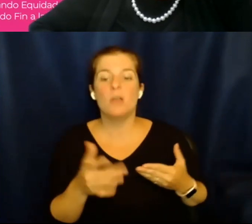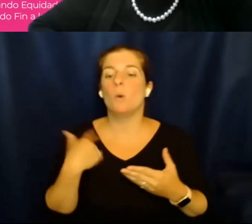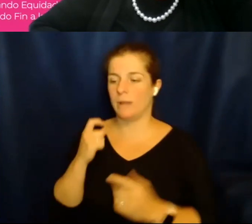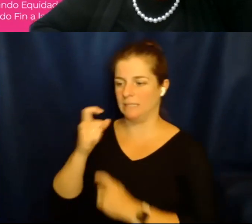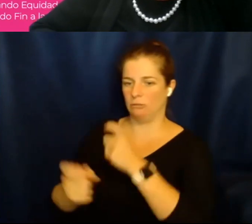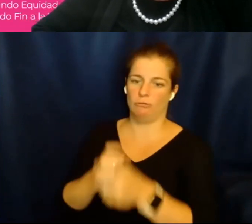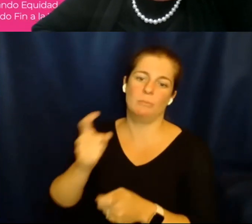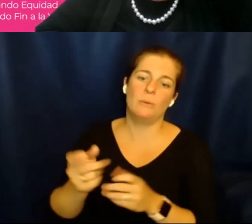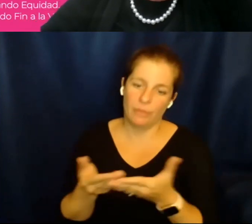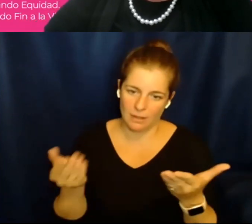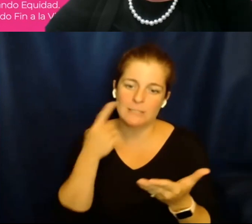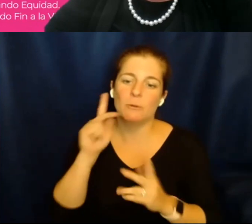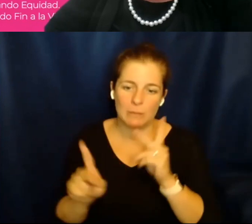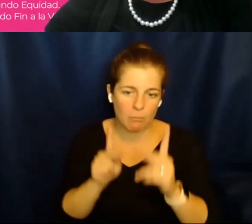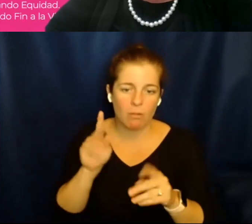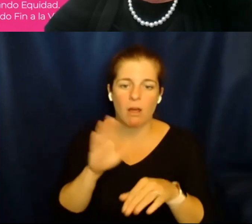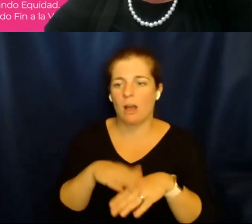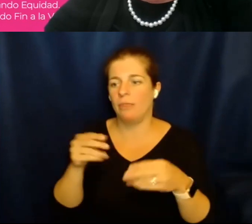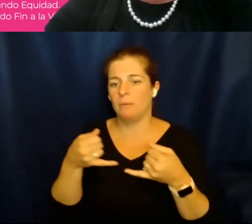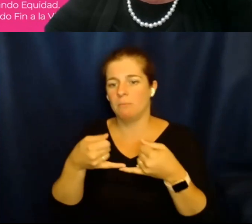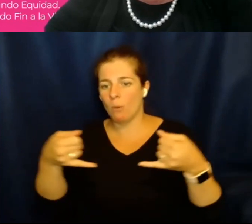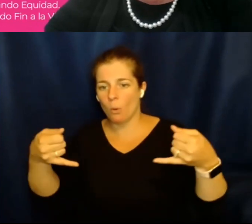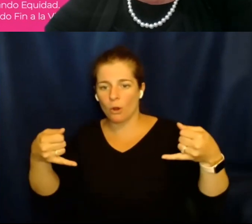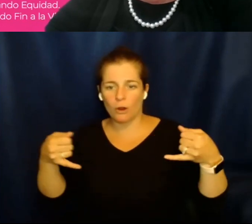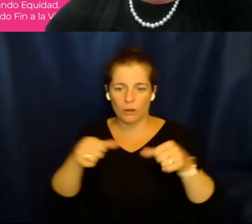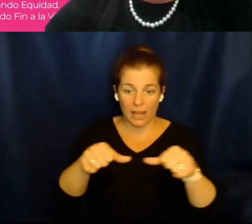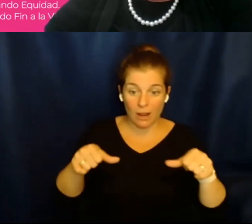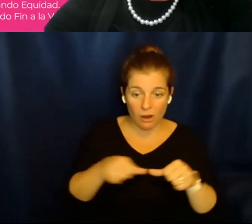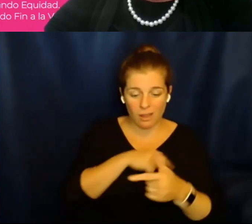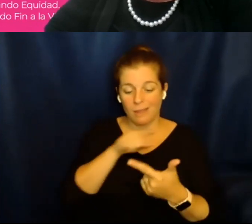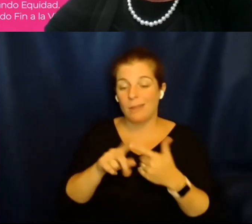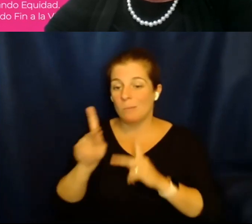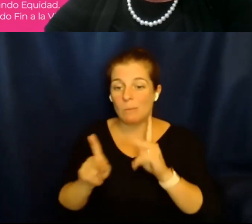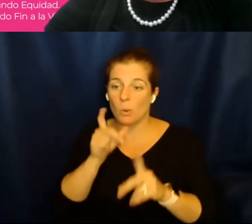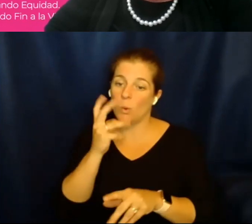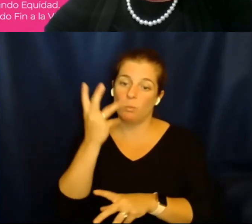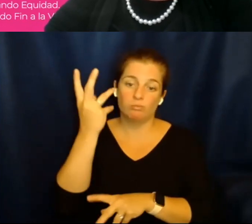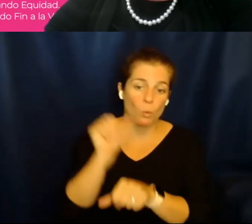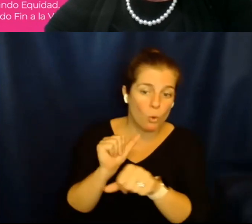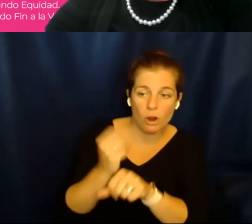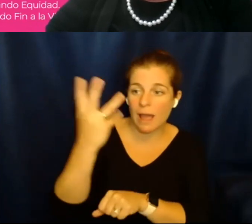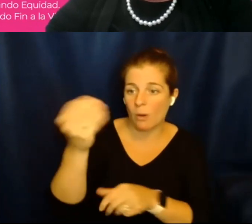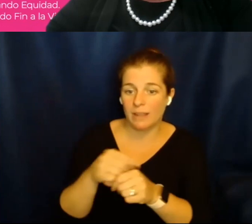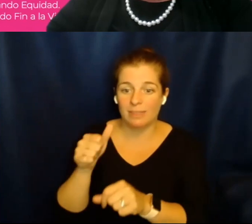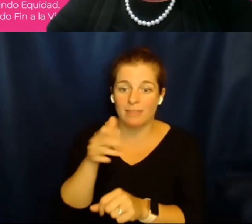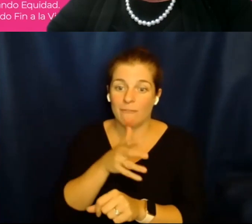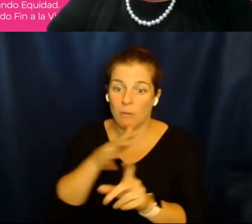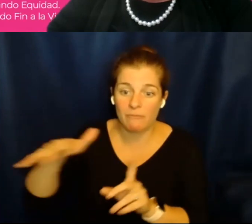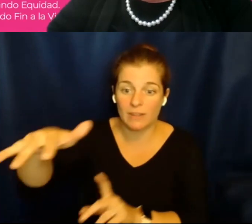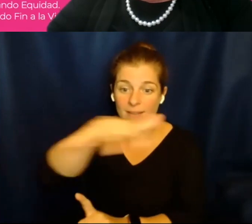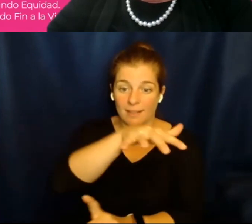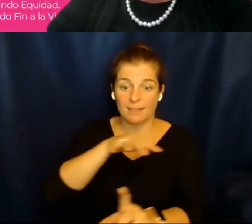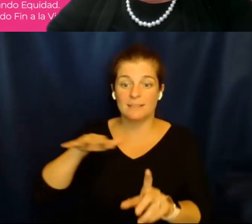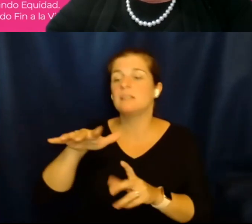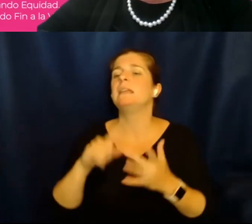at the border area, for people who are working in the fields. There's a lot of different areas where we can